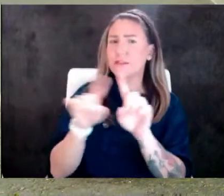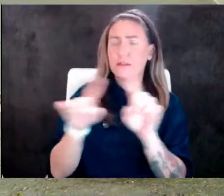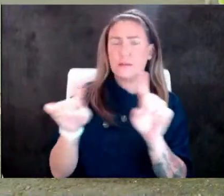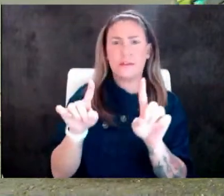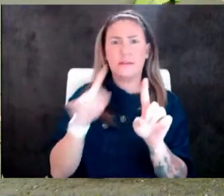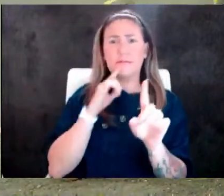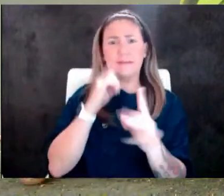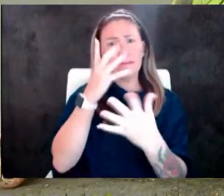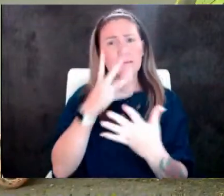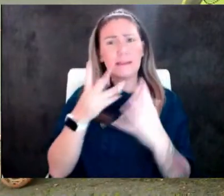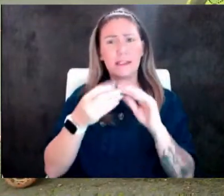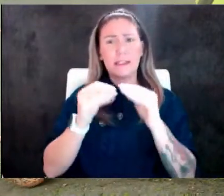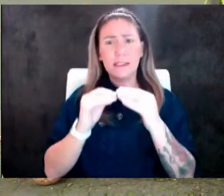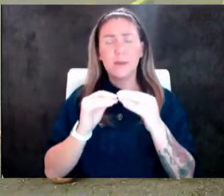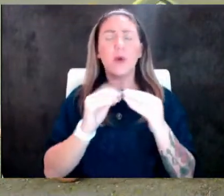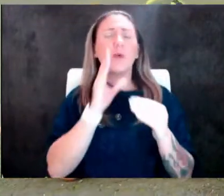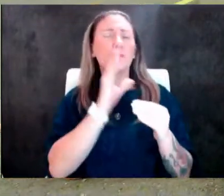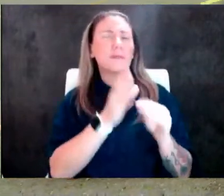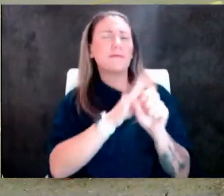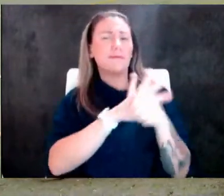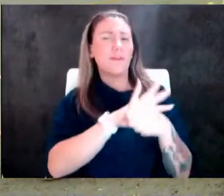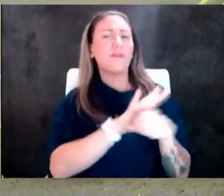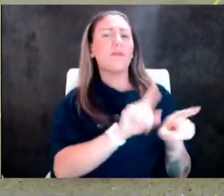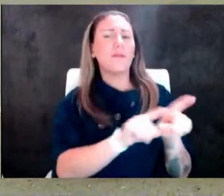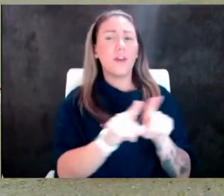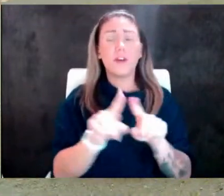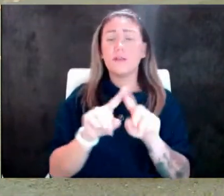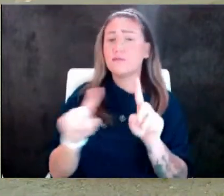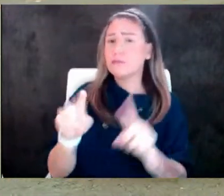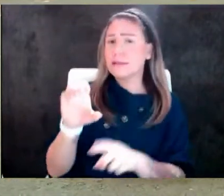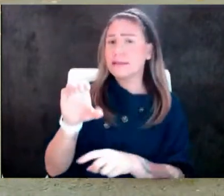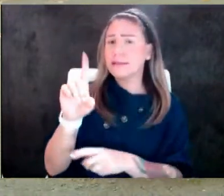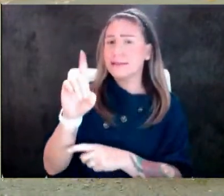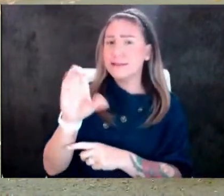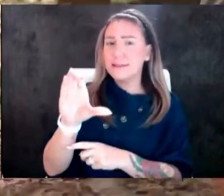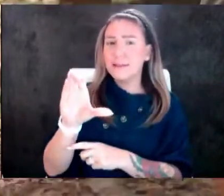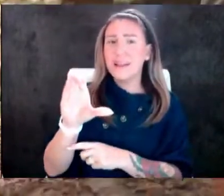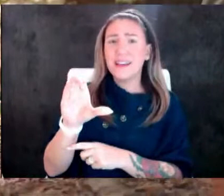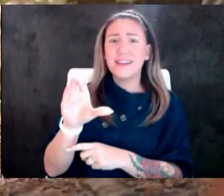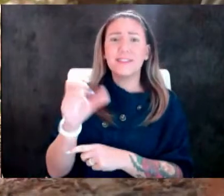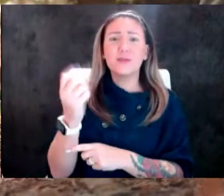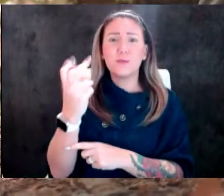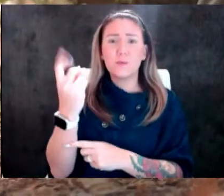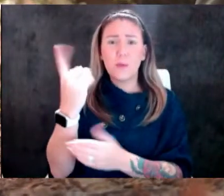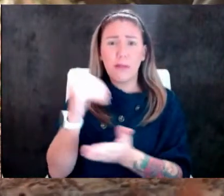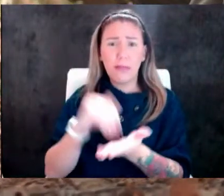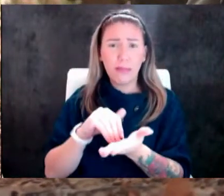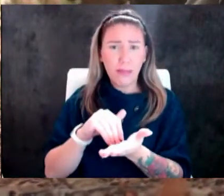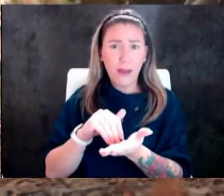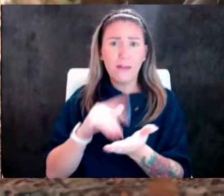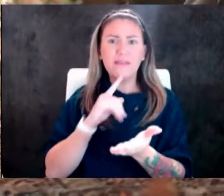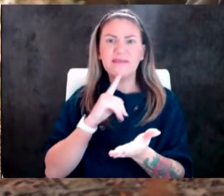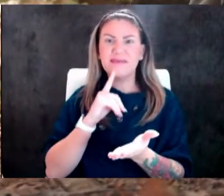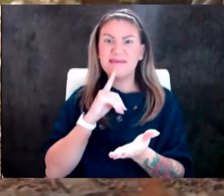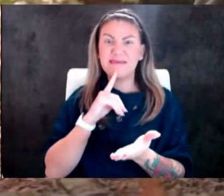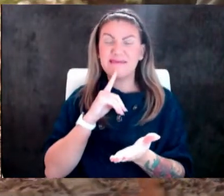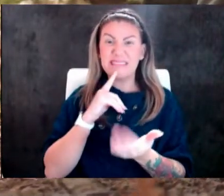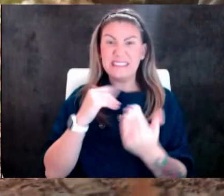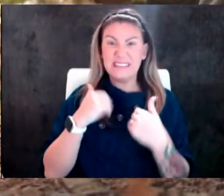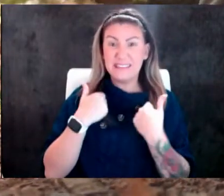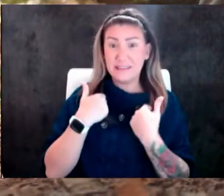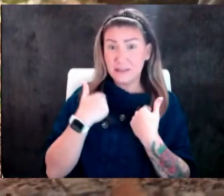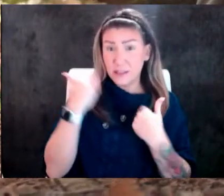too. According to the CDC, approximately 12,000 children and young adults ages 1 to 19 years die from